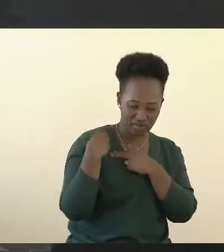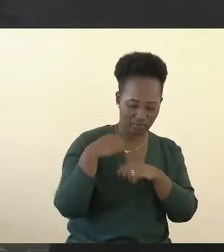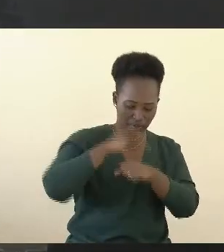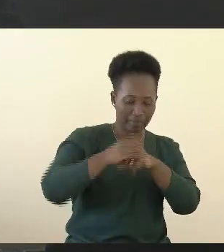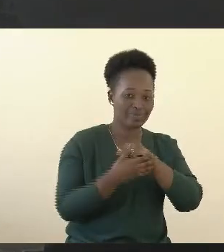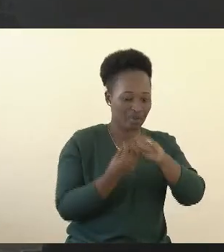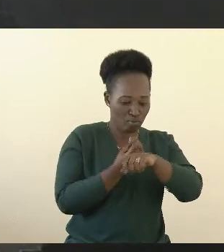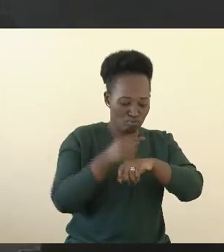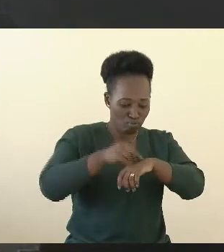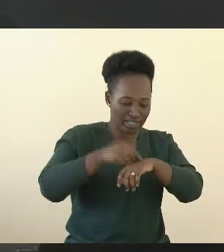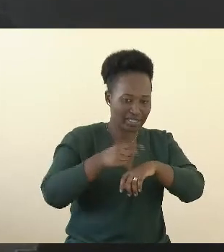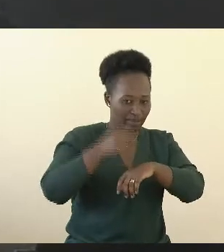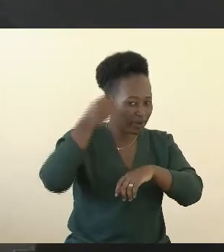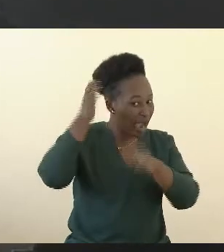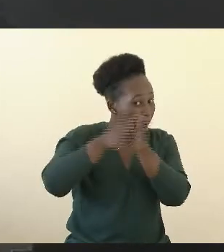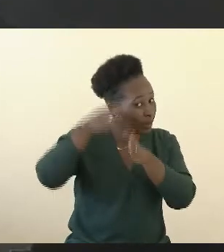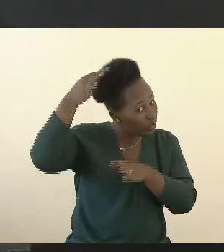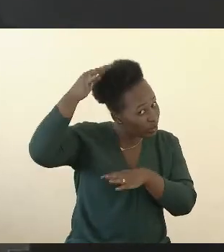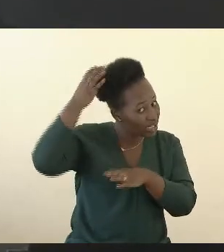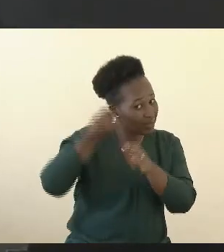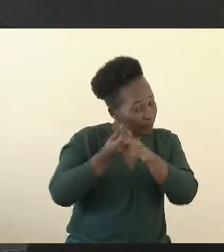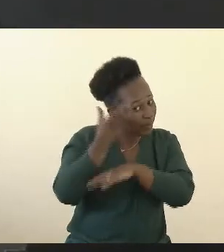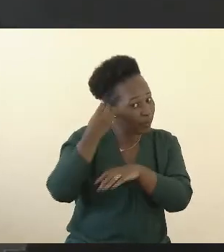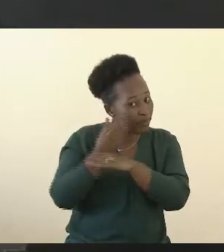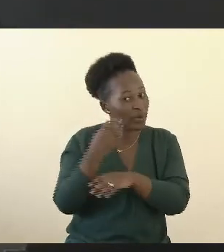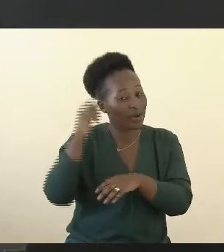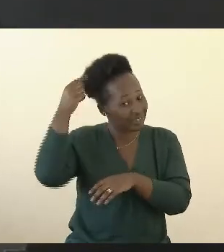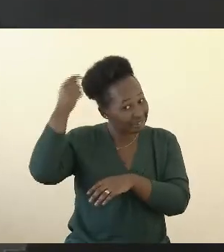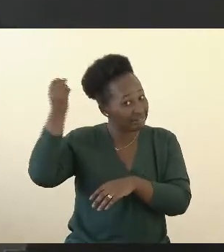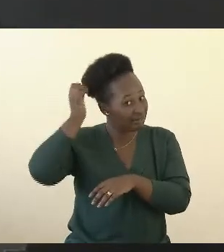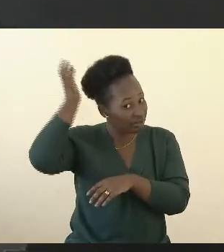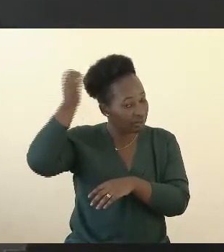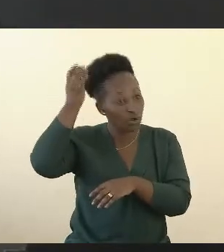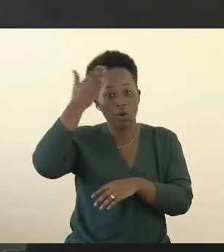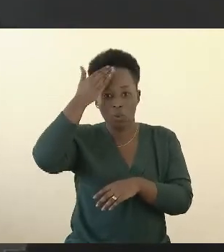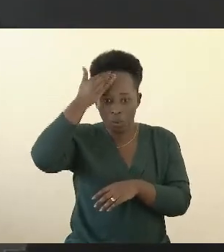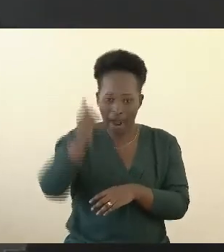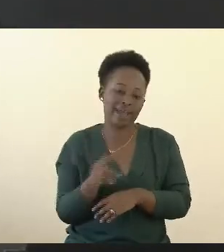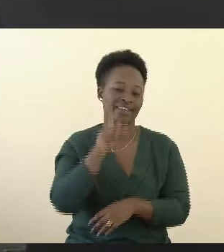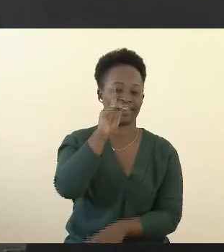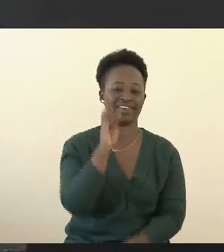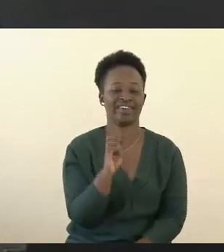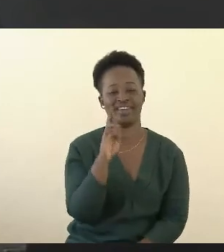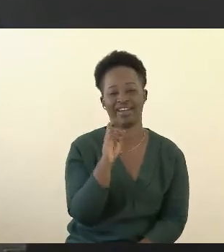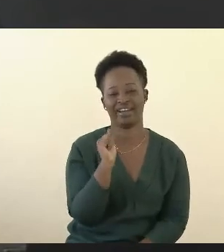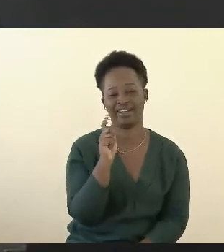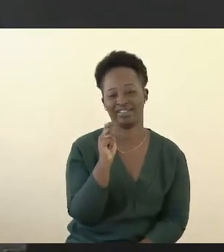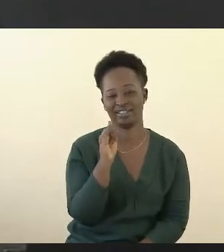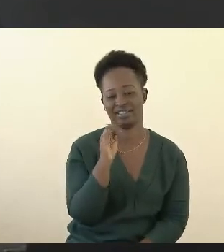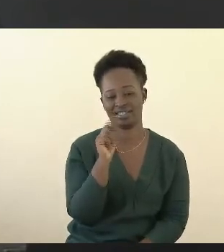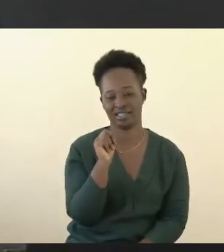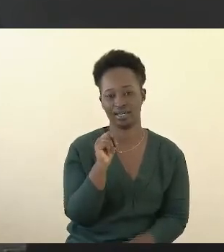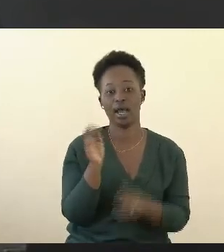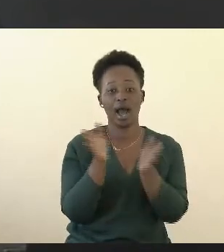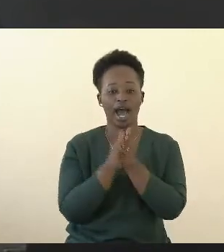hair to grow. Find your hair is growing, that one is keratin. And also the nail to grow, it is keratin. So,